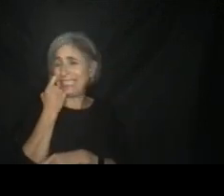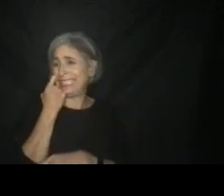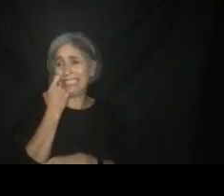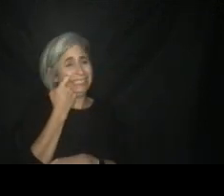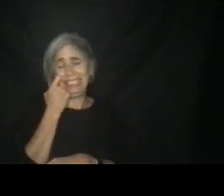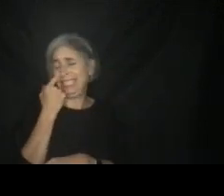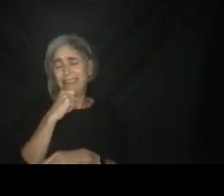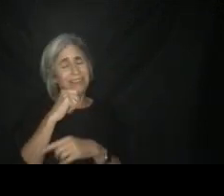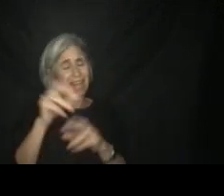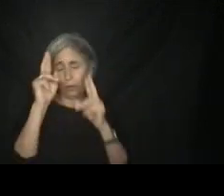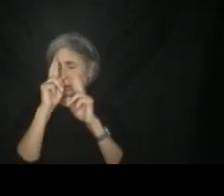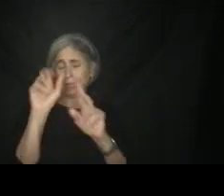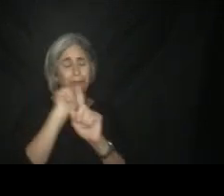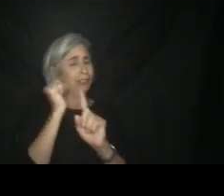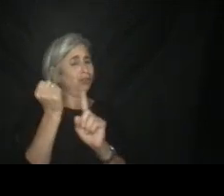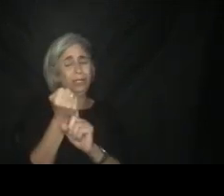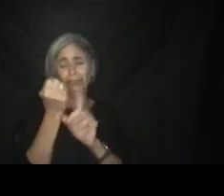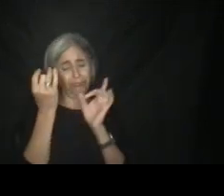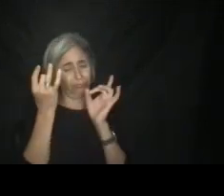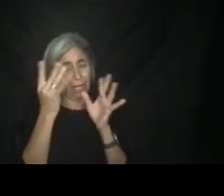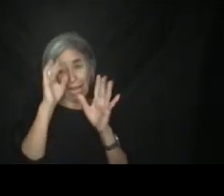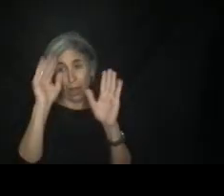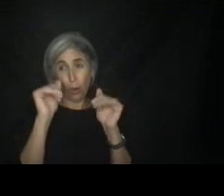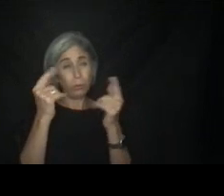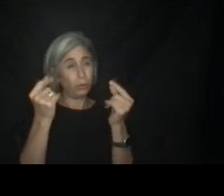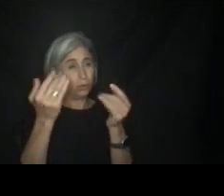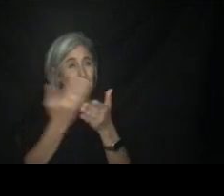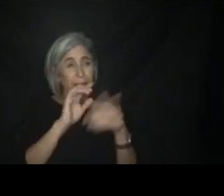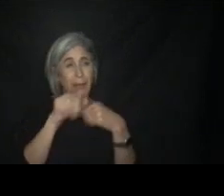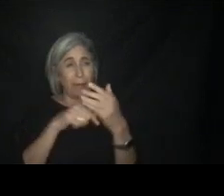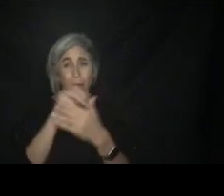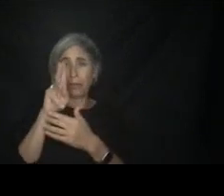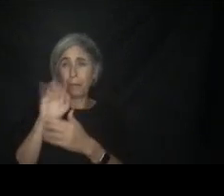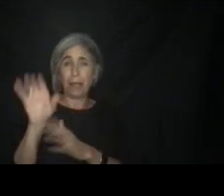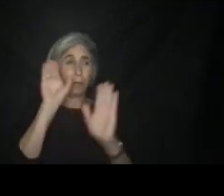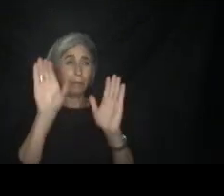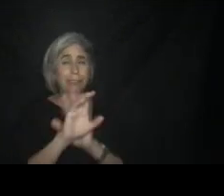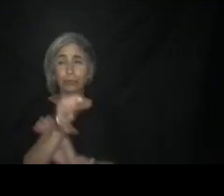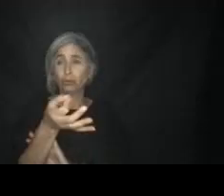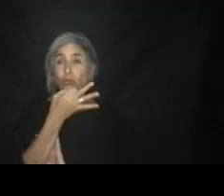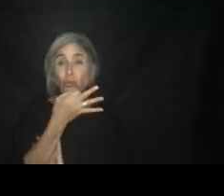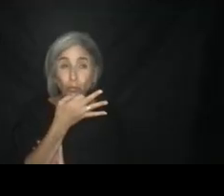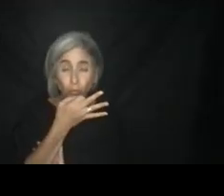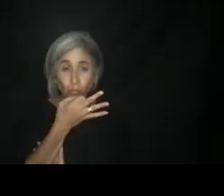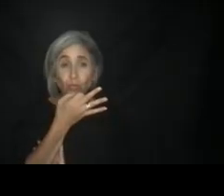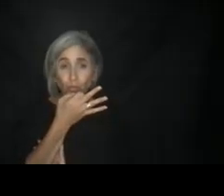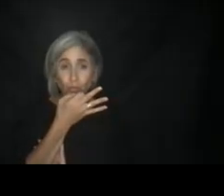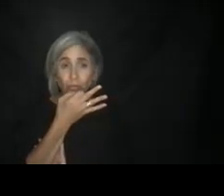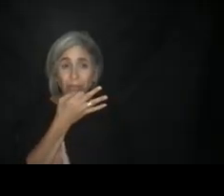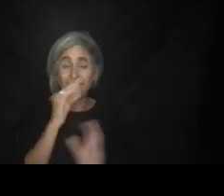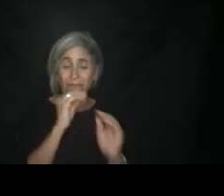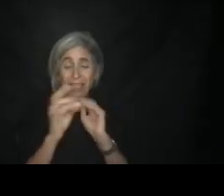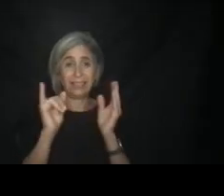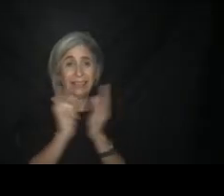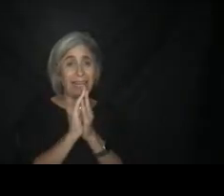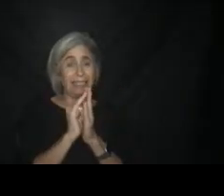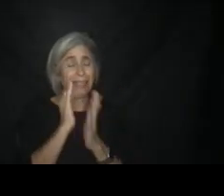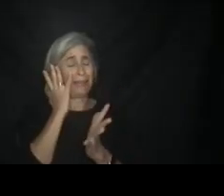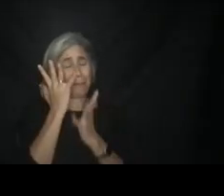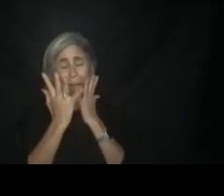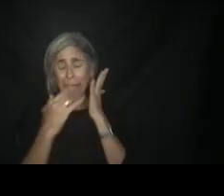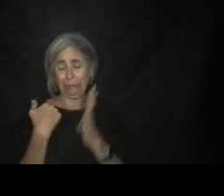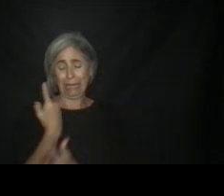respectful situation. And I certainly hope you do something about these mayor pictures very shortly and get this resolved, because that's embarrassing